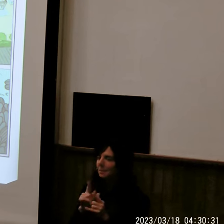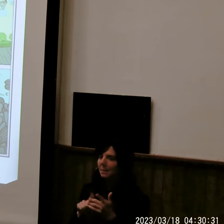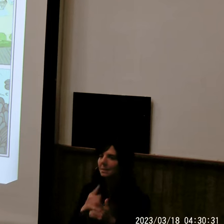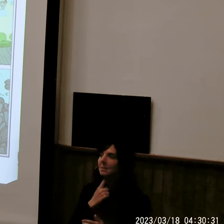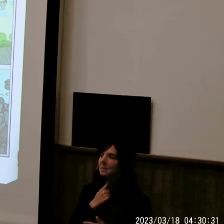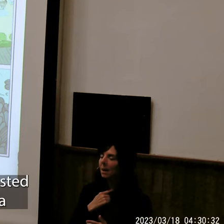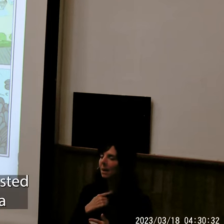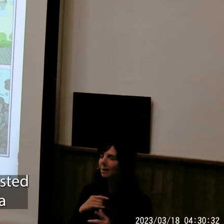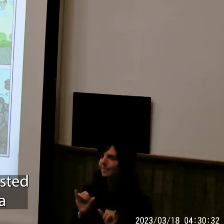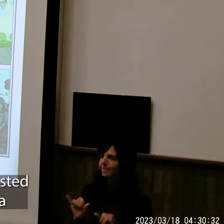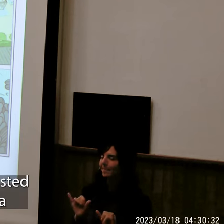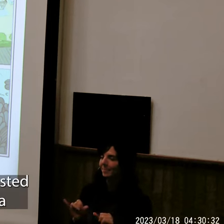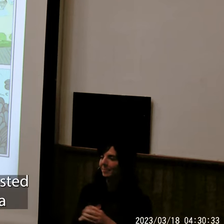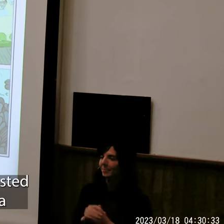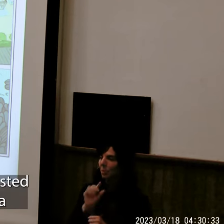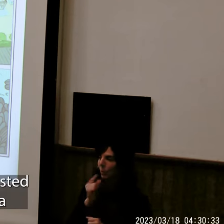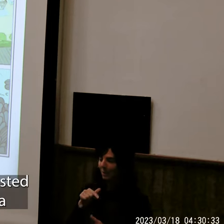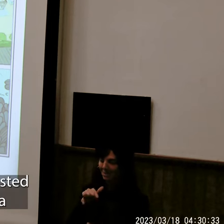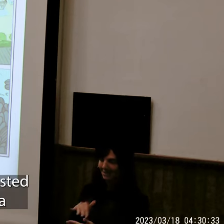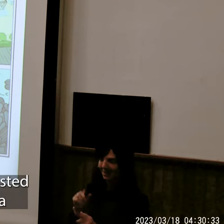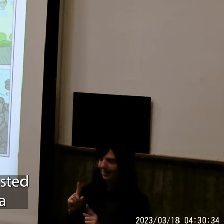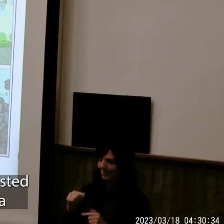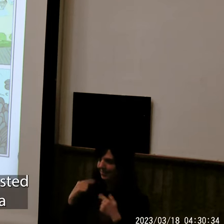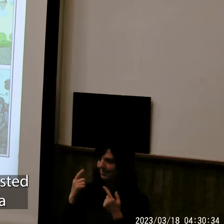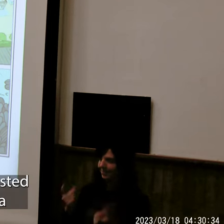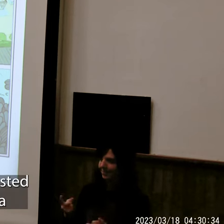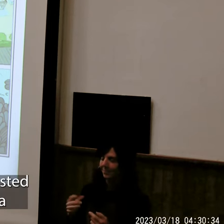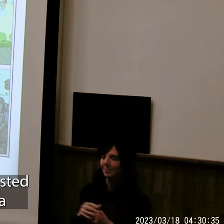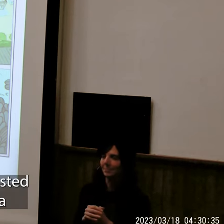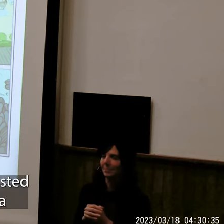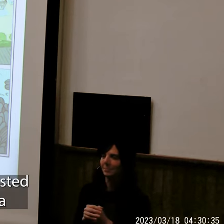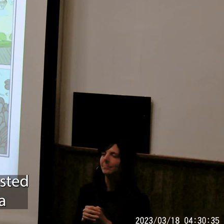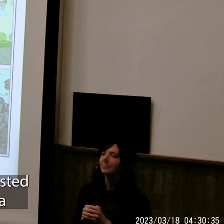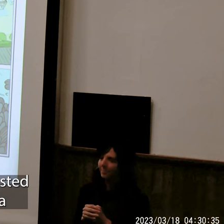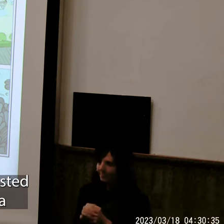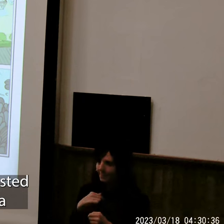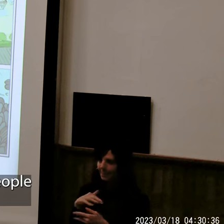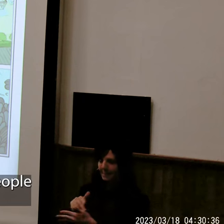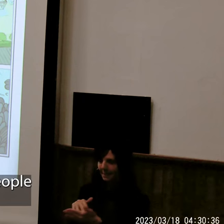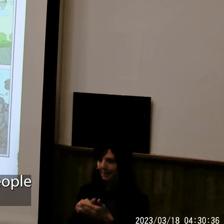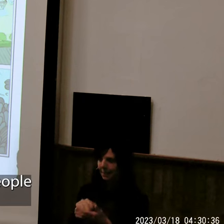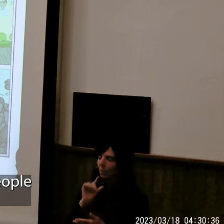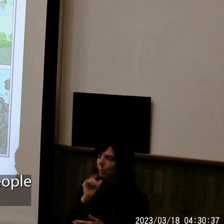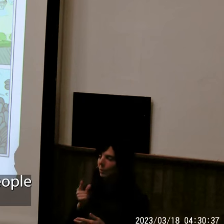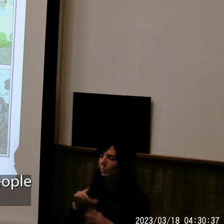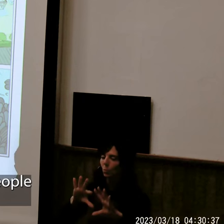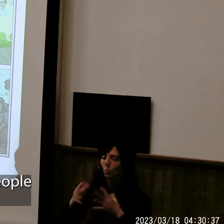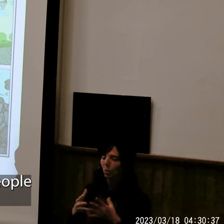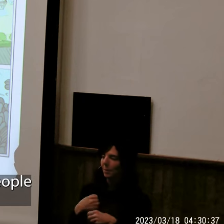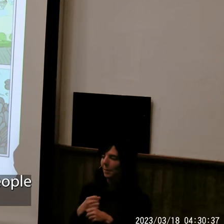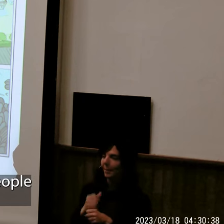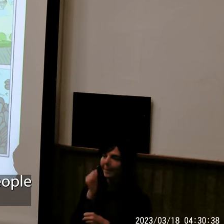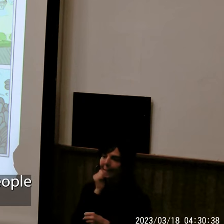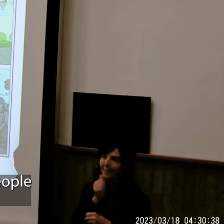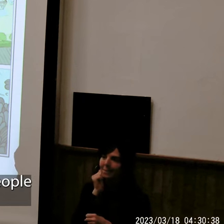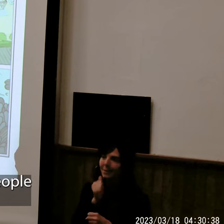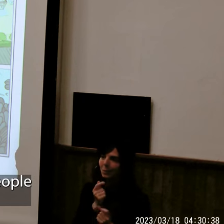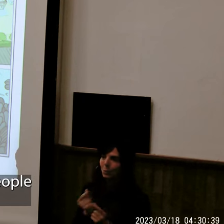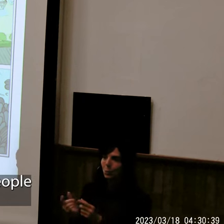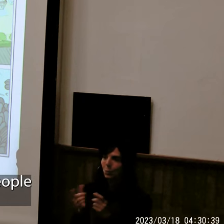The field of queer studies has long been invested in queer world making, the idea that everyday practices of queer